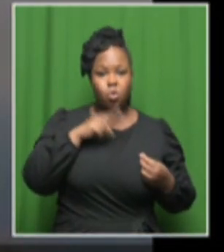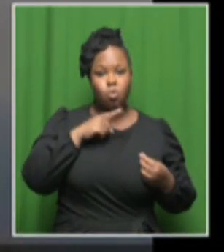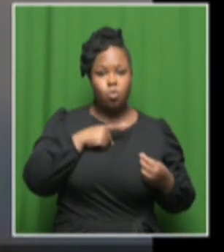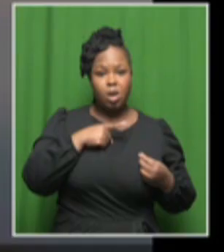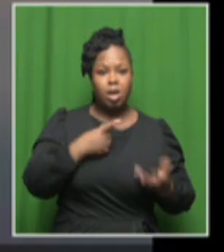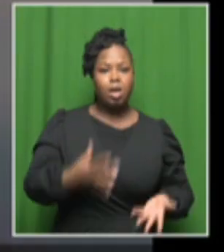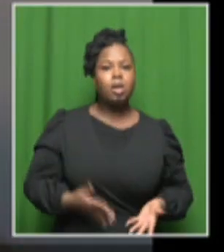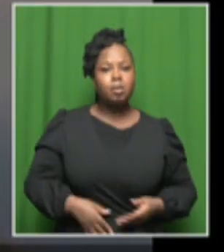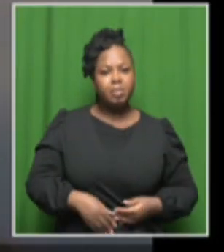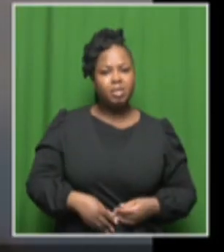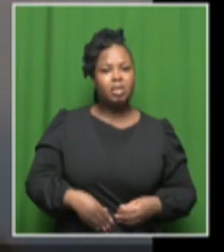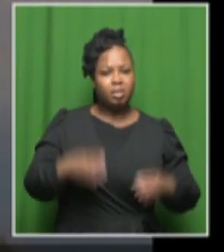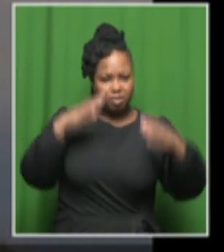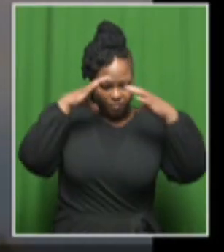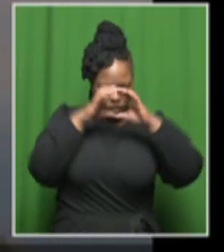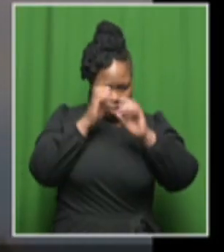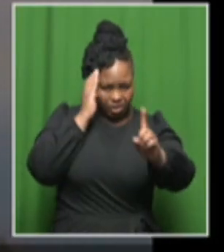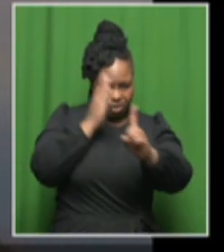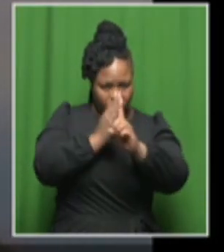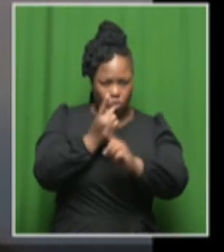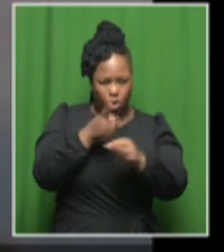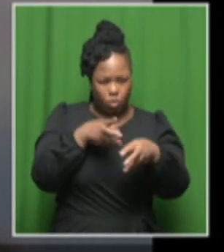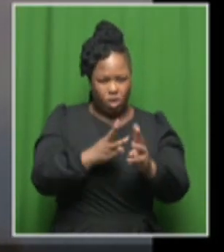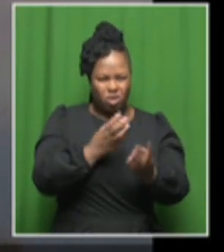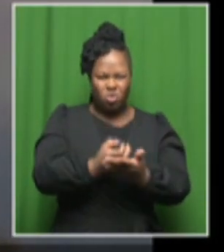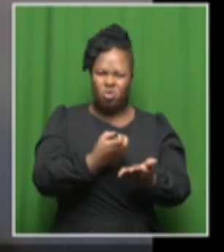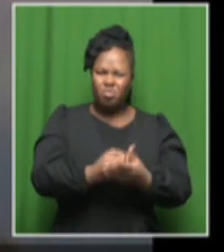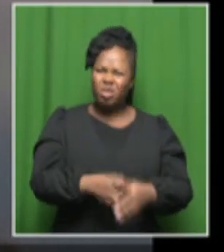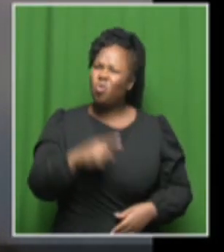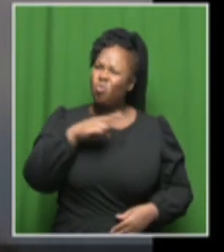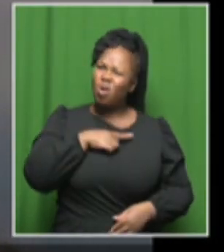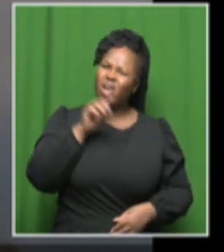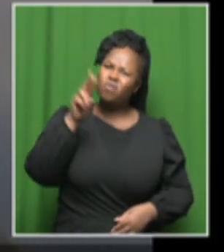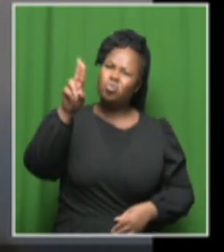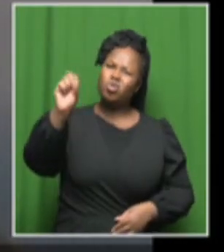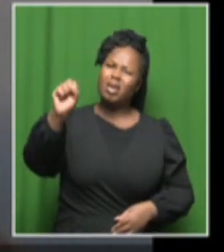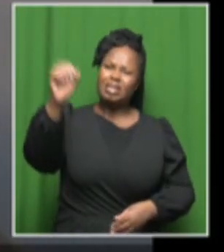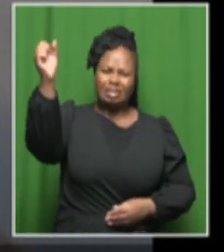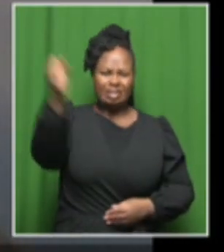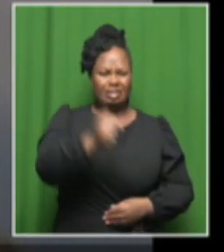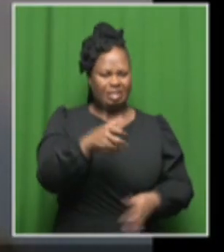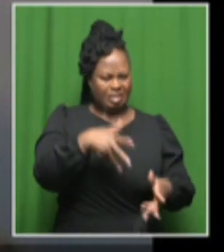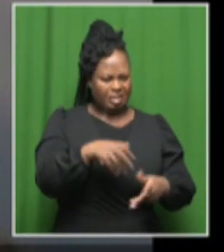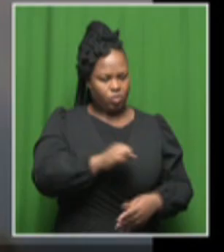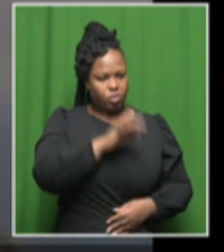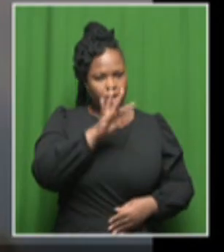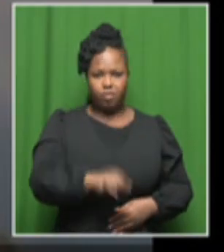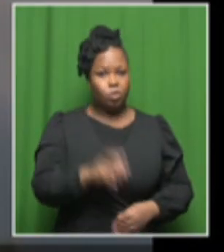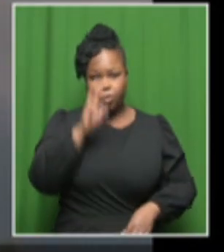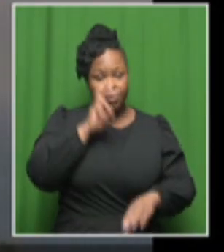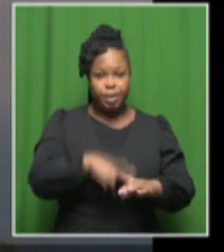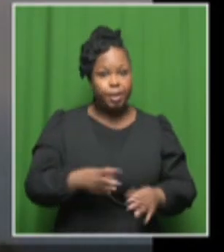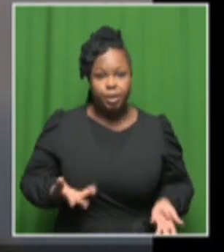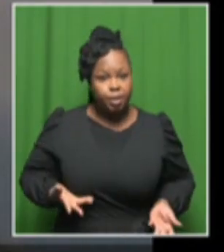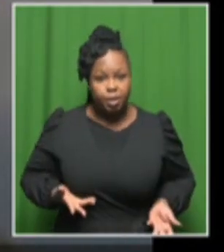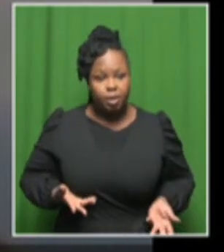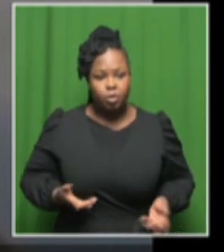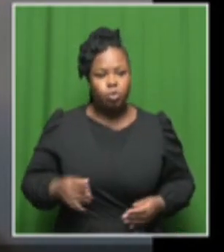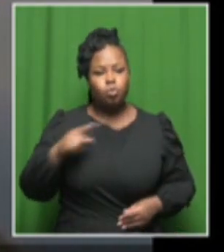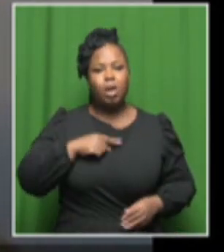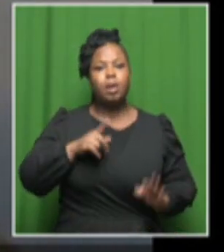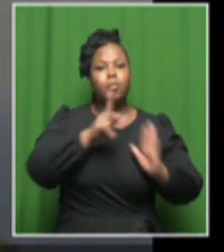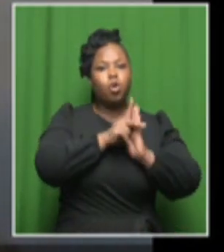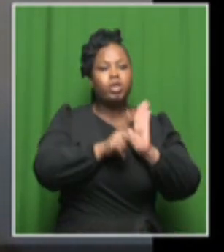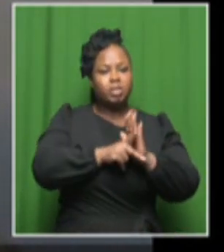neoliberal approach to economics. And the question was, why are you bringing such people to South Africa, where we don't need neoliberal economic